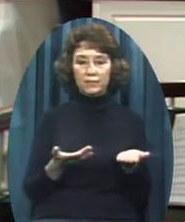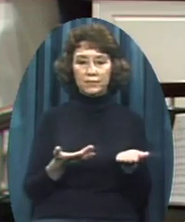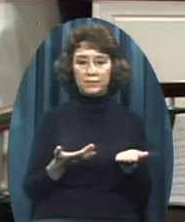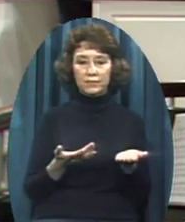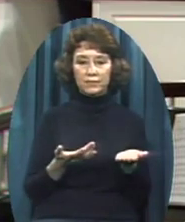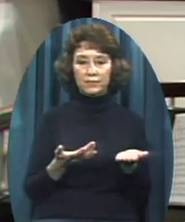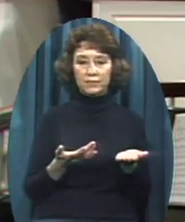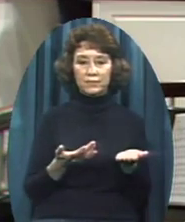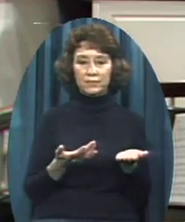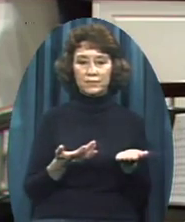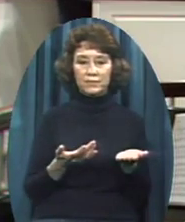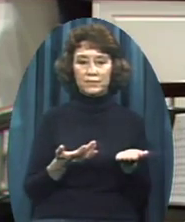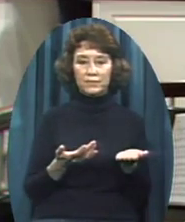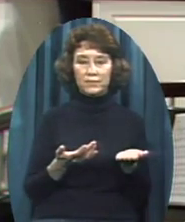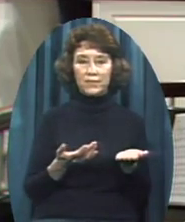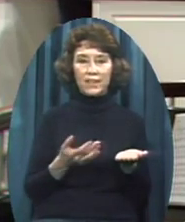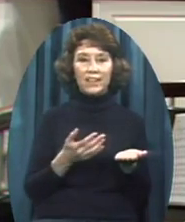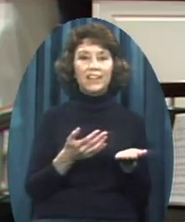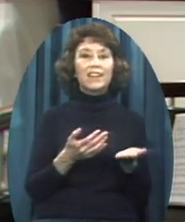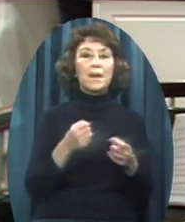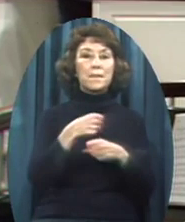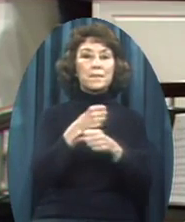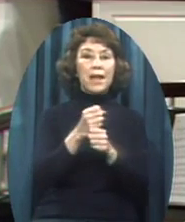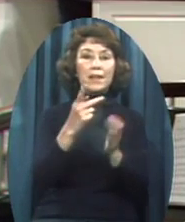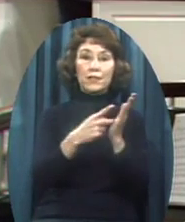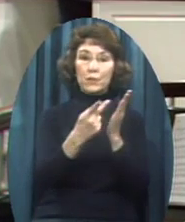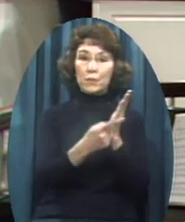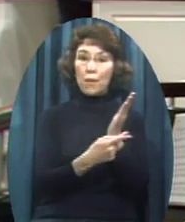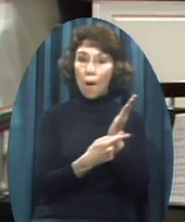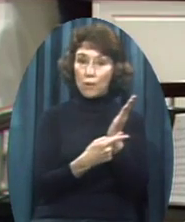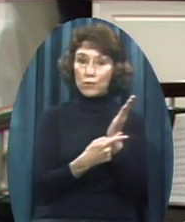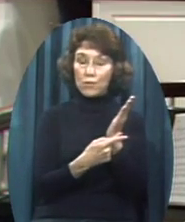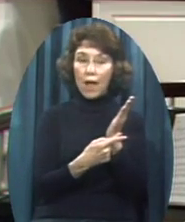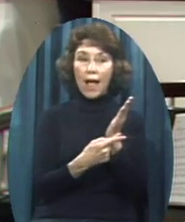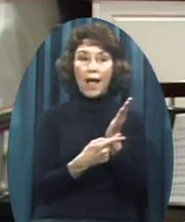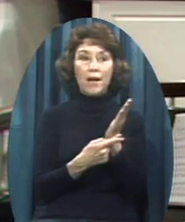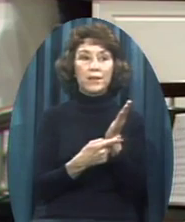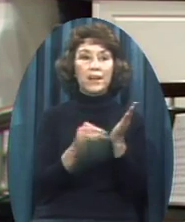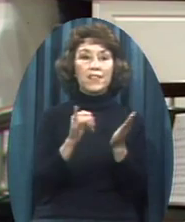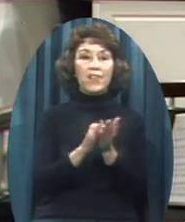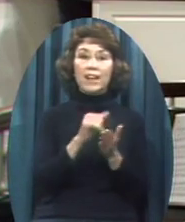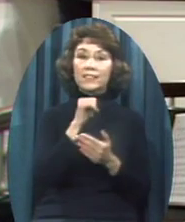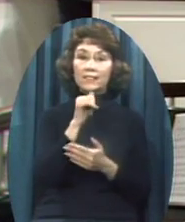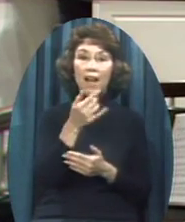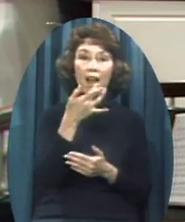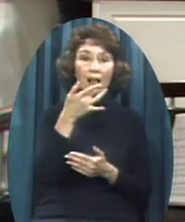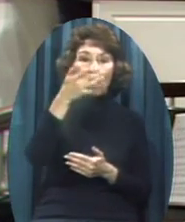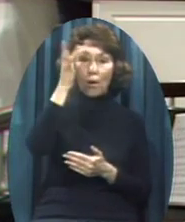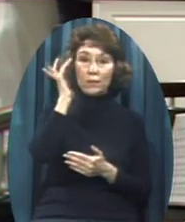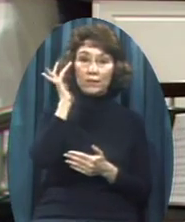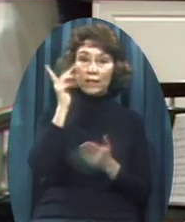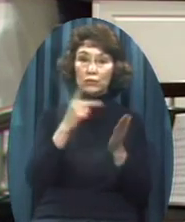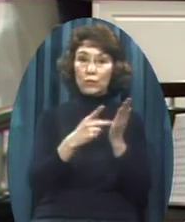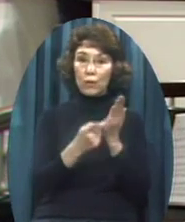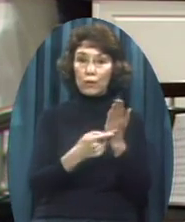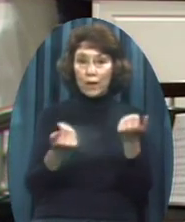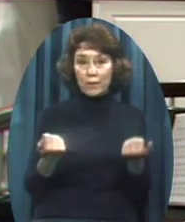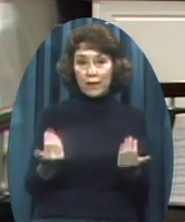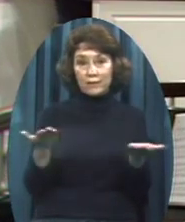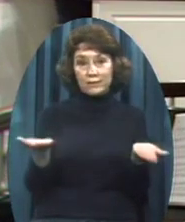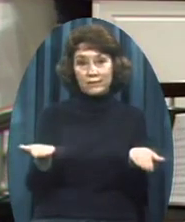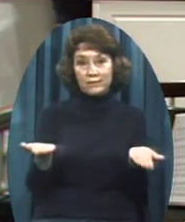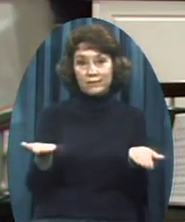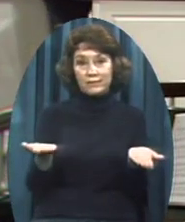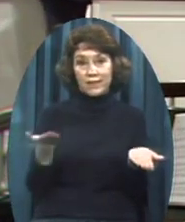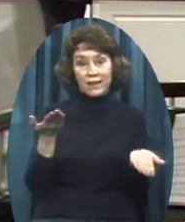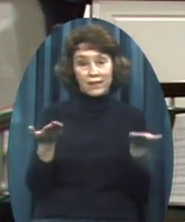He's not homosexual anymore. That's wonderful how you can just make the decision and straighten out. And now it may be a fine program. Who knows? And it